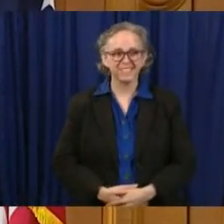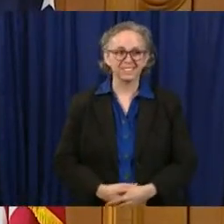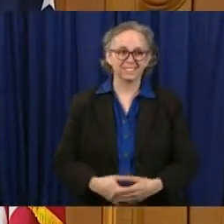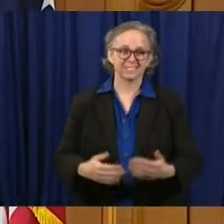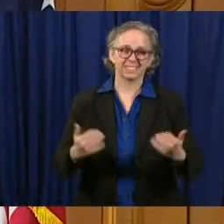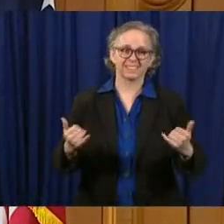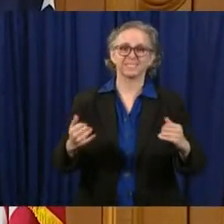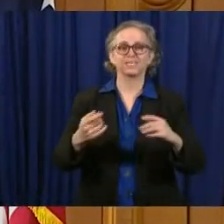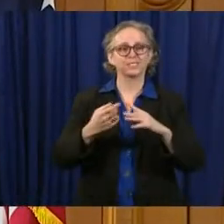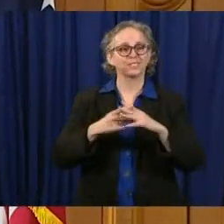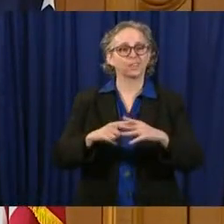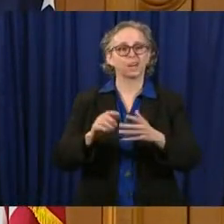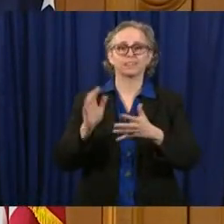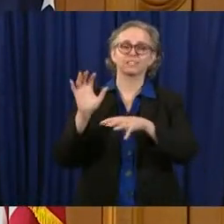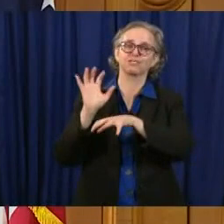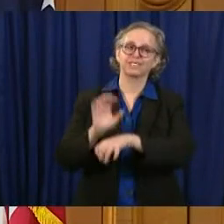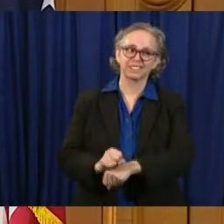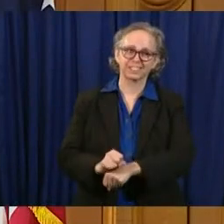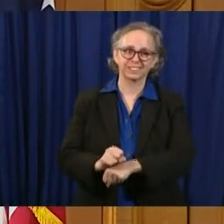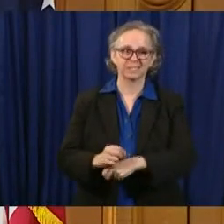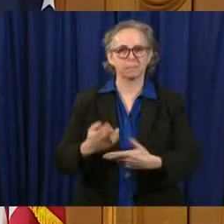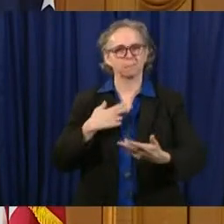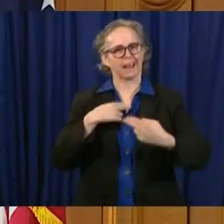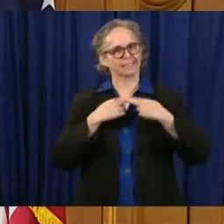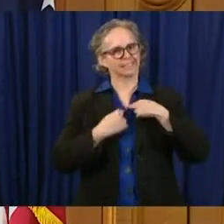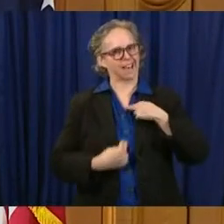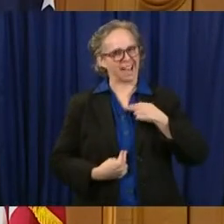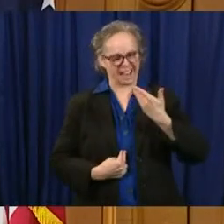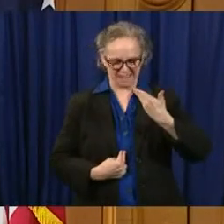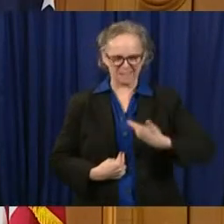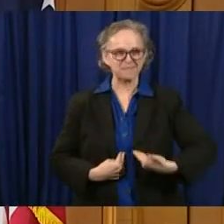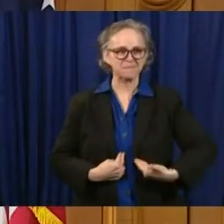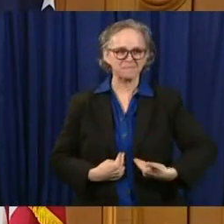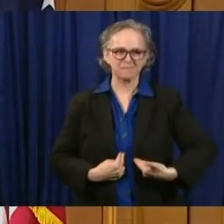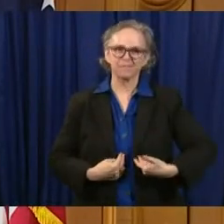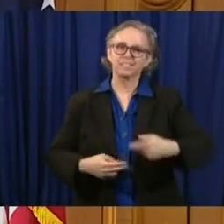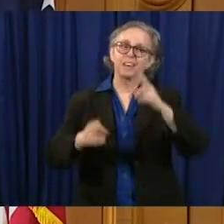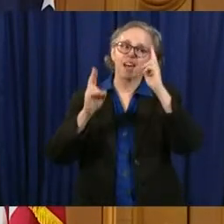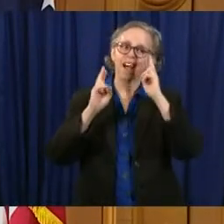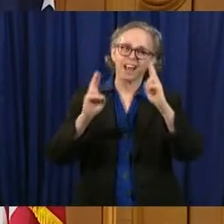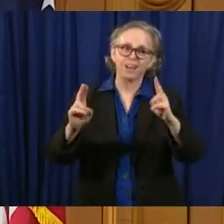of wearing a tie from one of our colleges or universities here in Ohio.